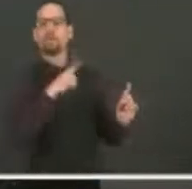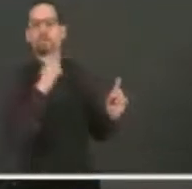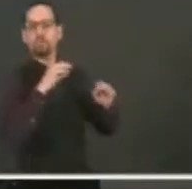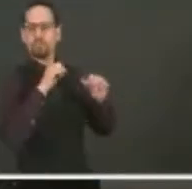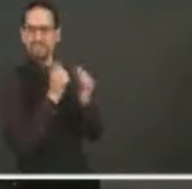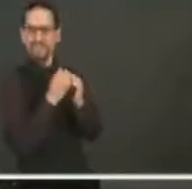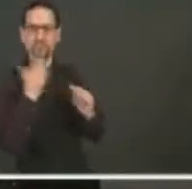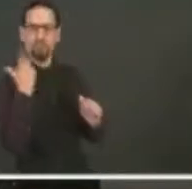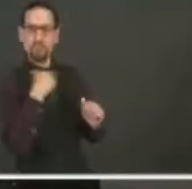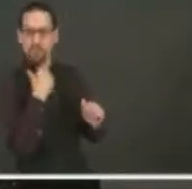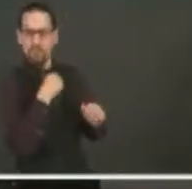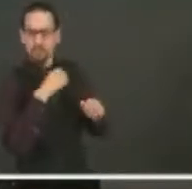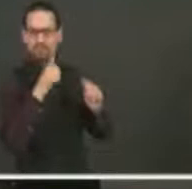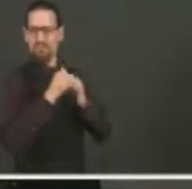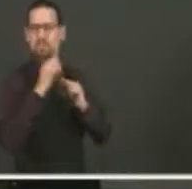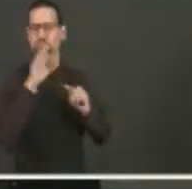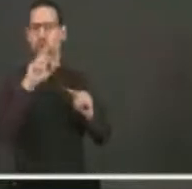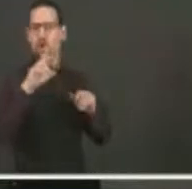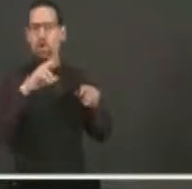nightclubs.